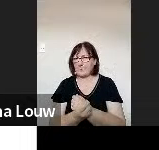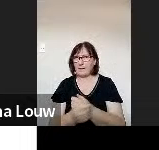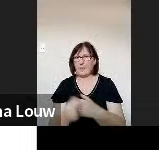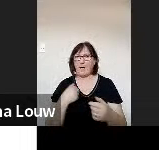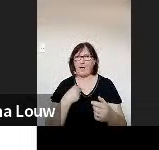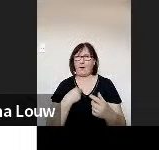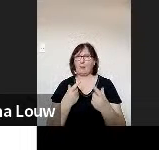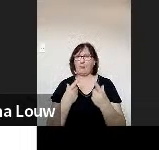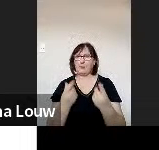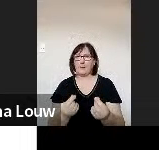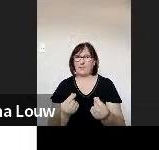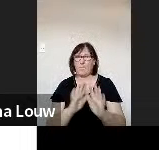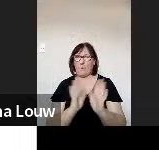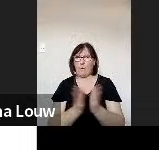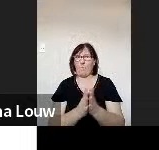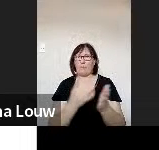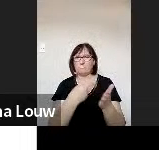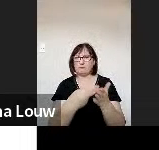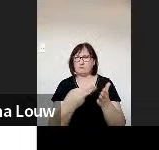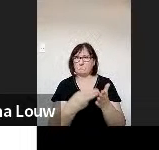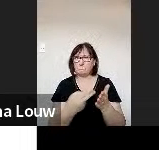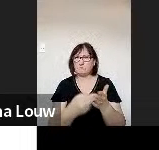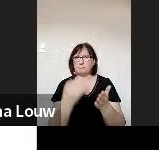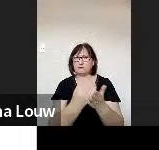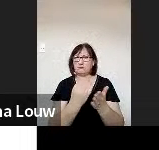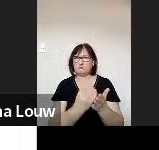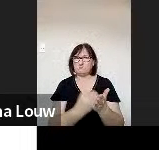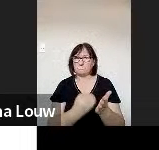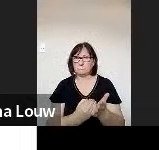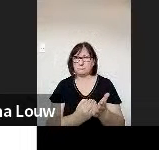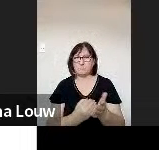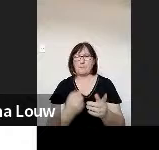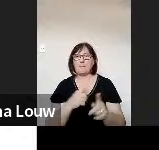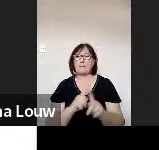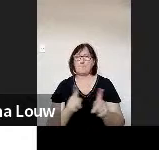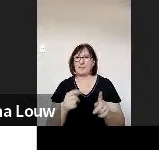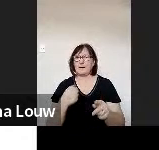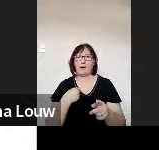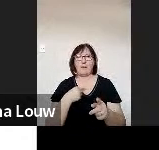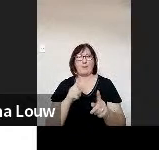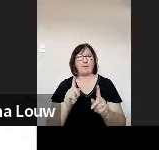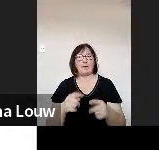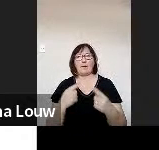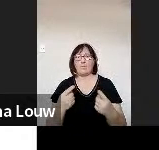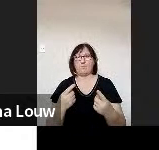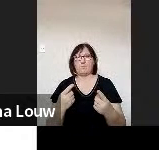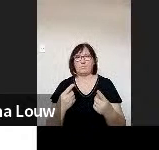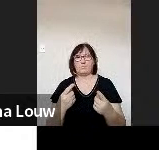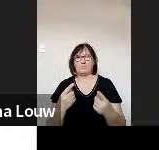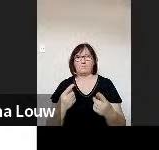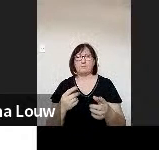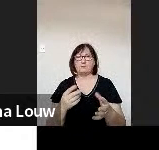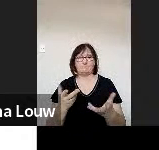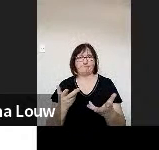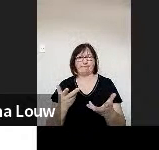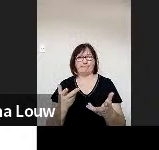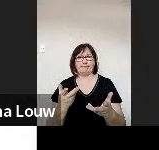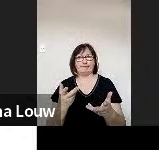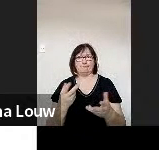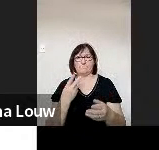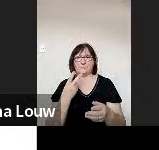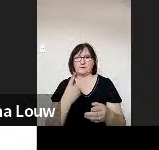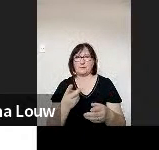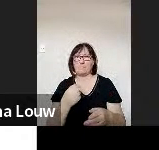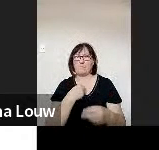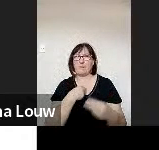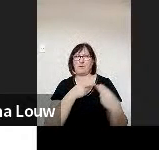these principles and methods, but I'm still unable to classify? Well, my duty tonight is